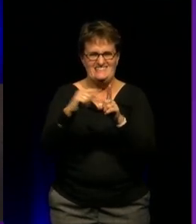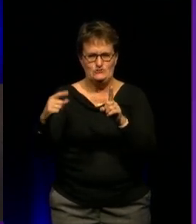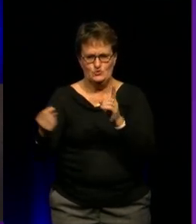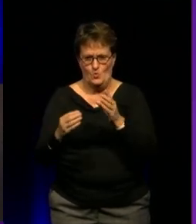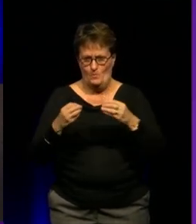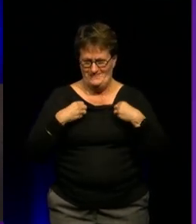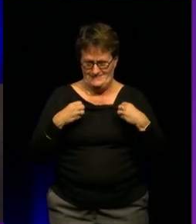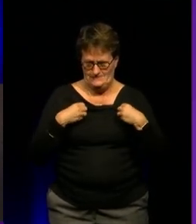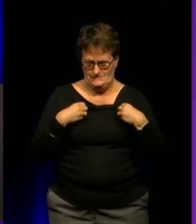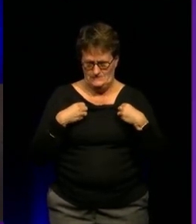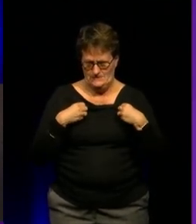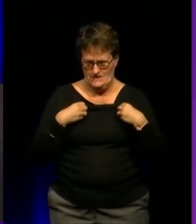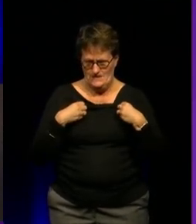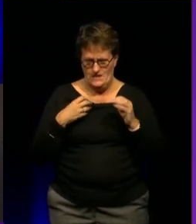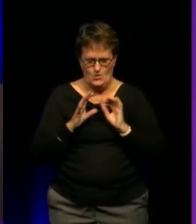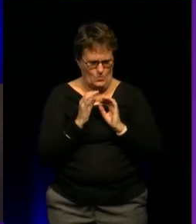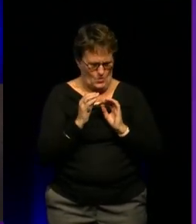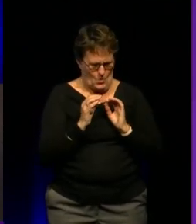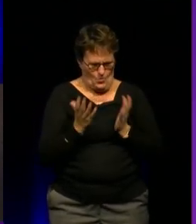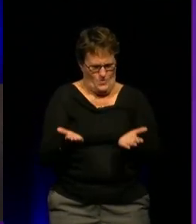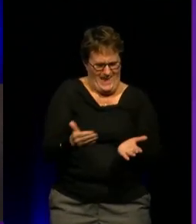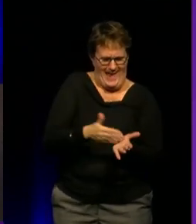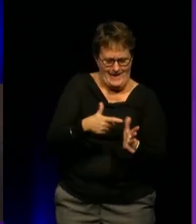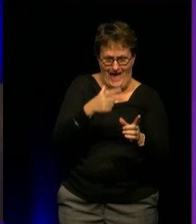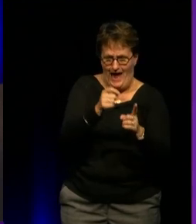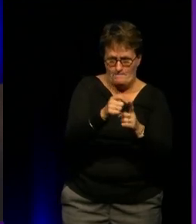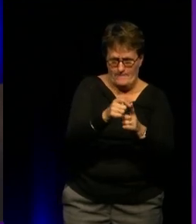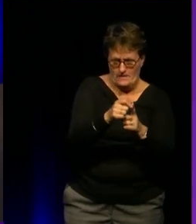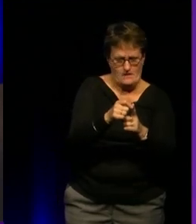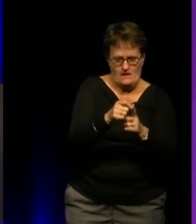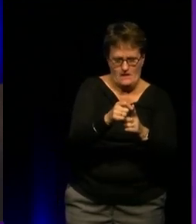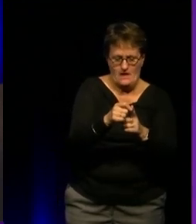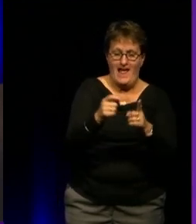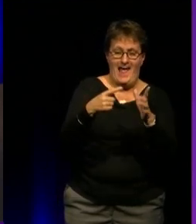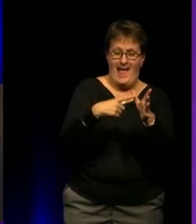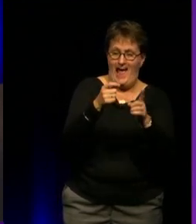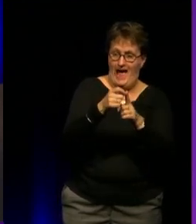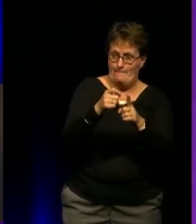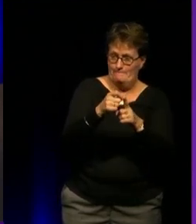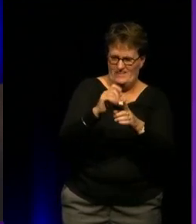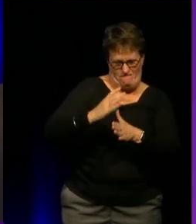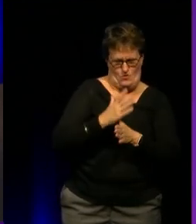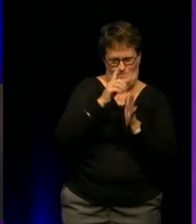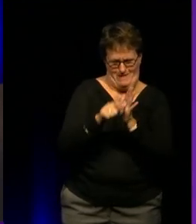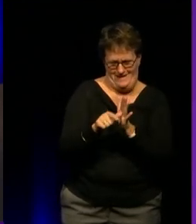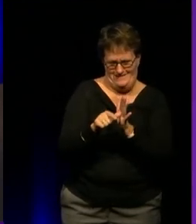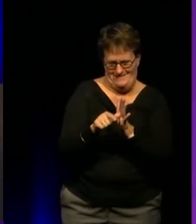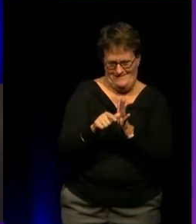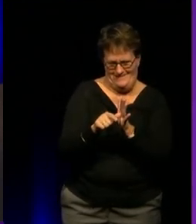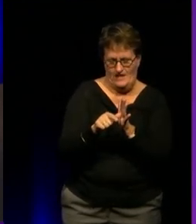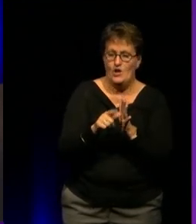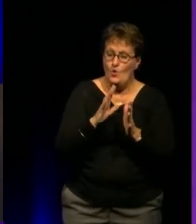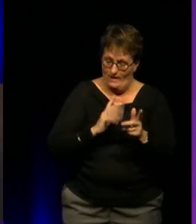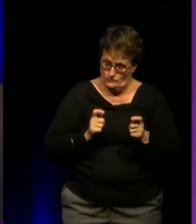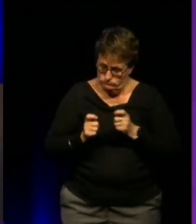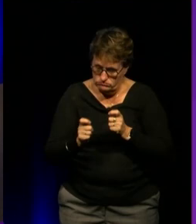We weren't kind of a test company and go, hey, we should bolt an app on, that'd be great. That wasn't us. It was, the app is a fundamental part. Indeed, it's regulated. If we